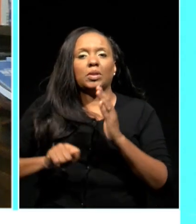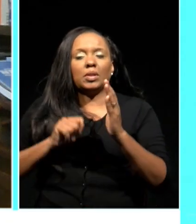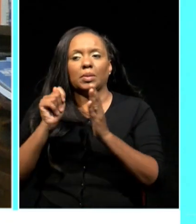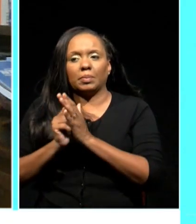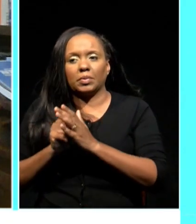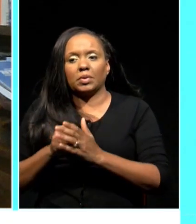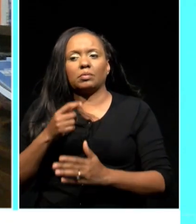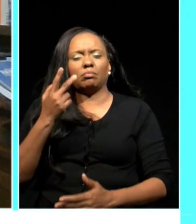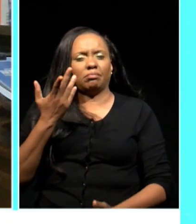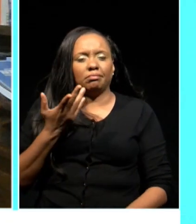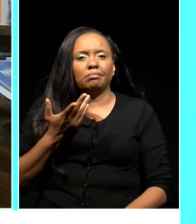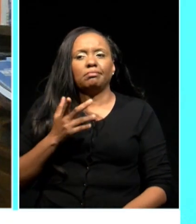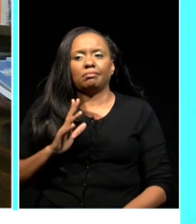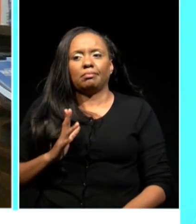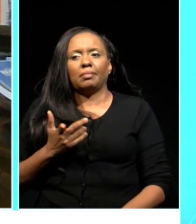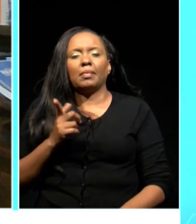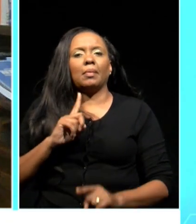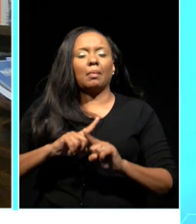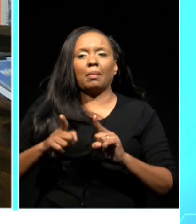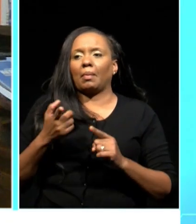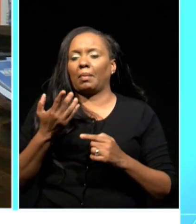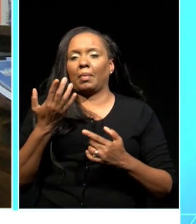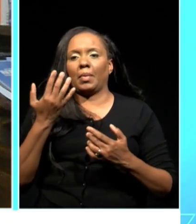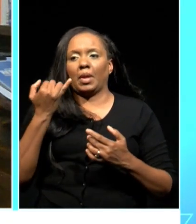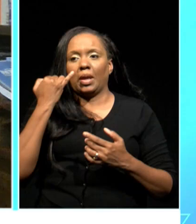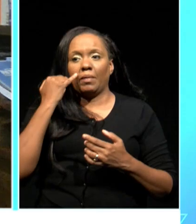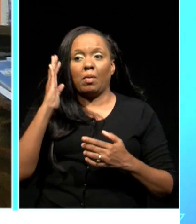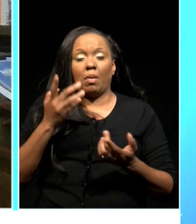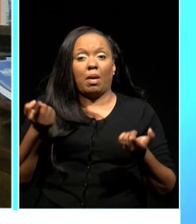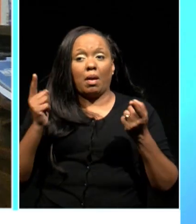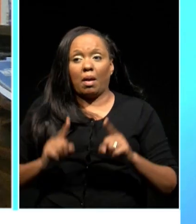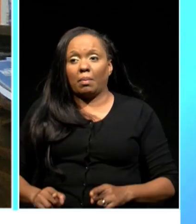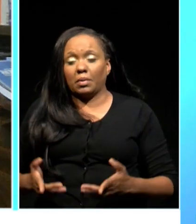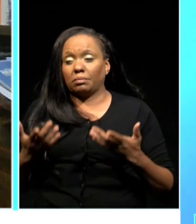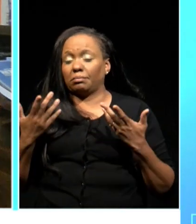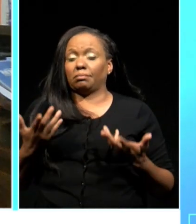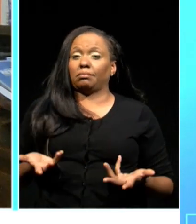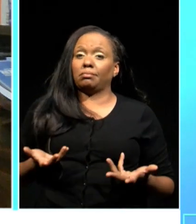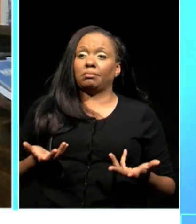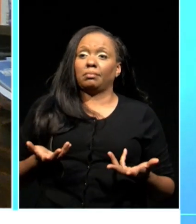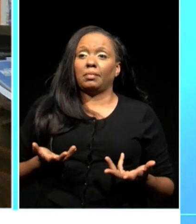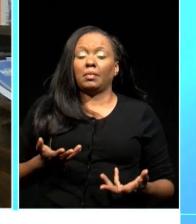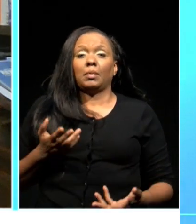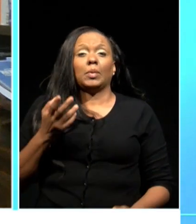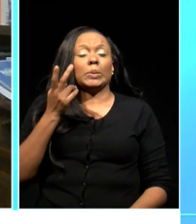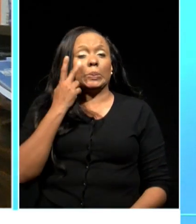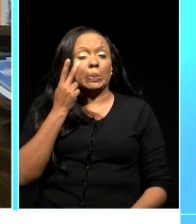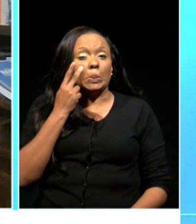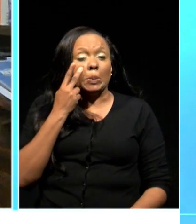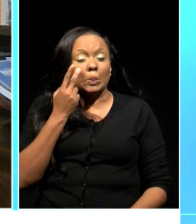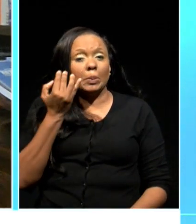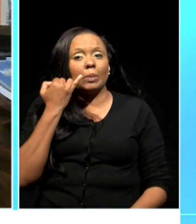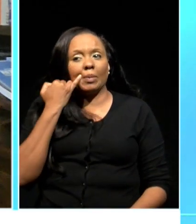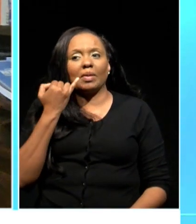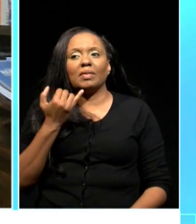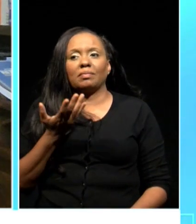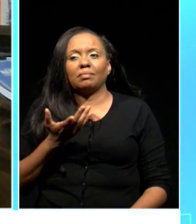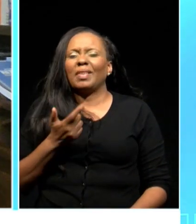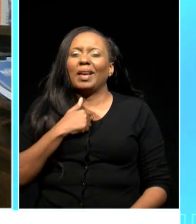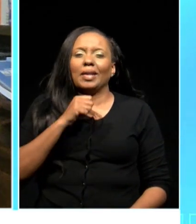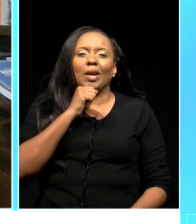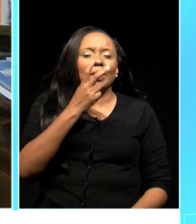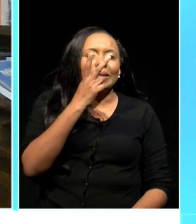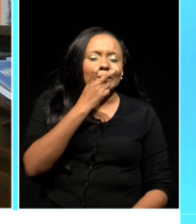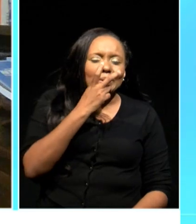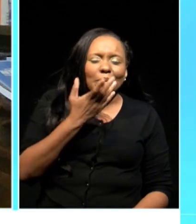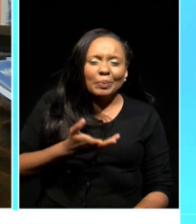just want to say that as to whether or not it will actually take place, I will wait and see. If that, I'm not doubting her, but I'm